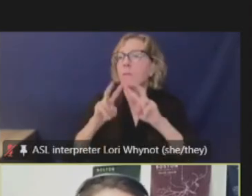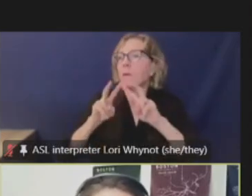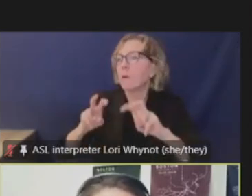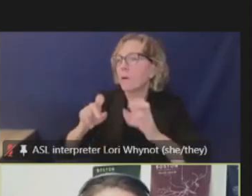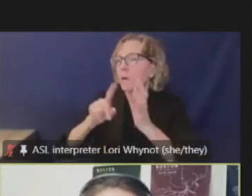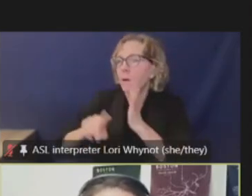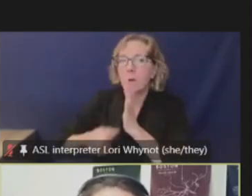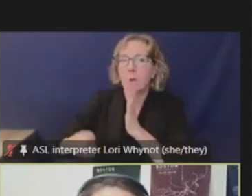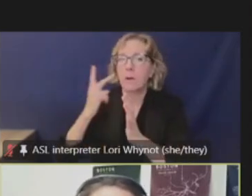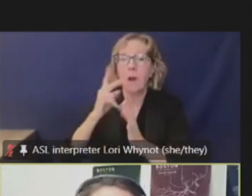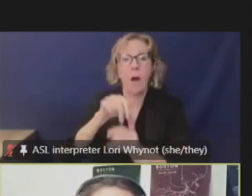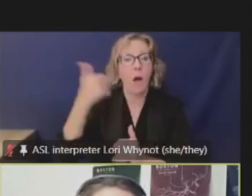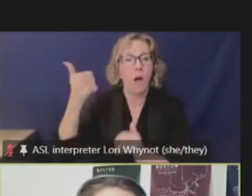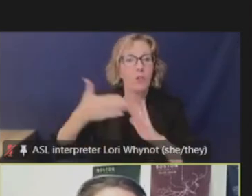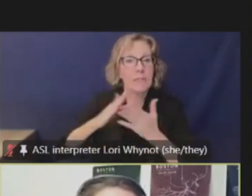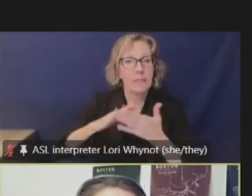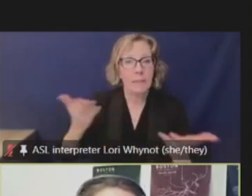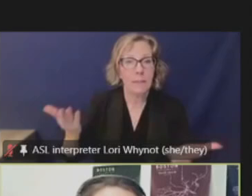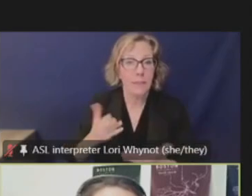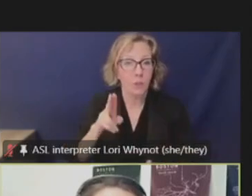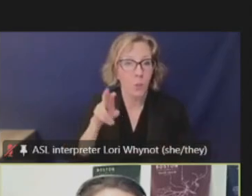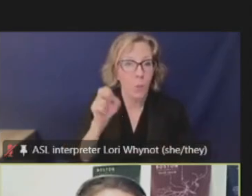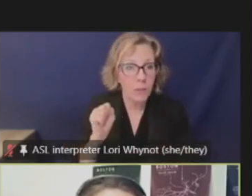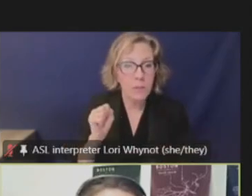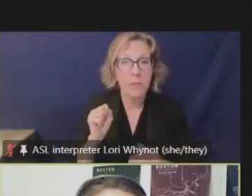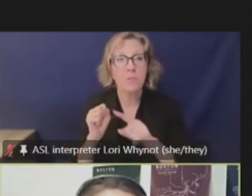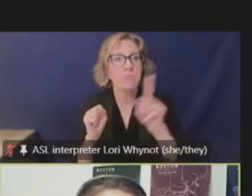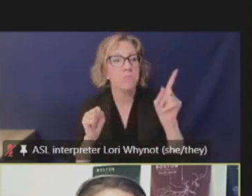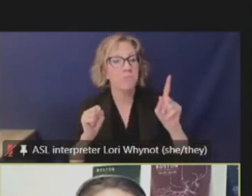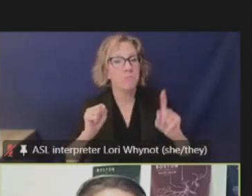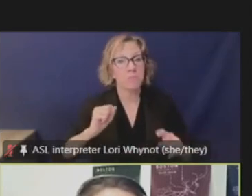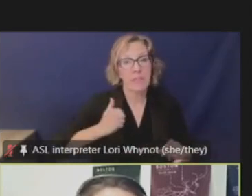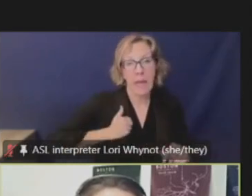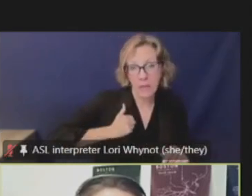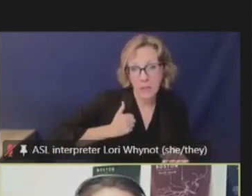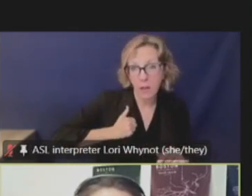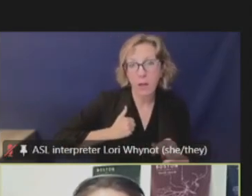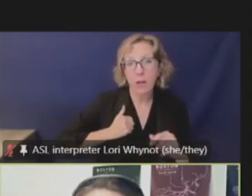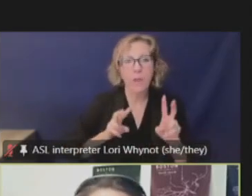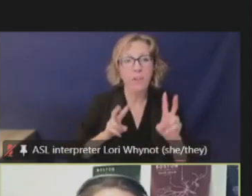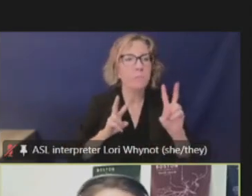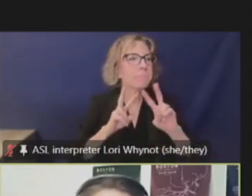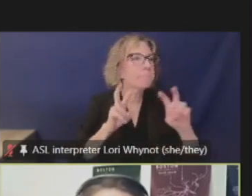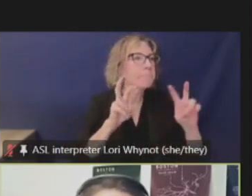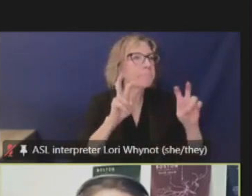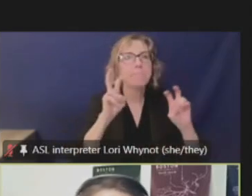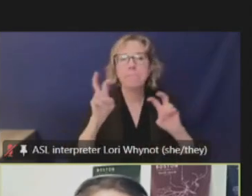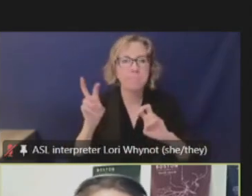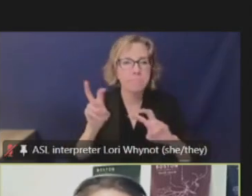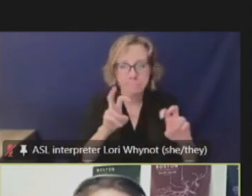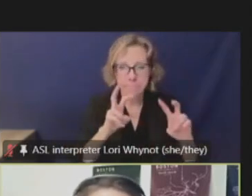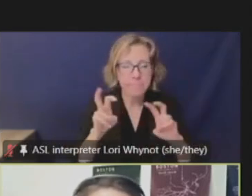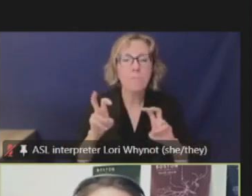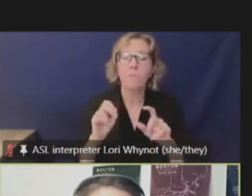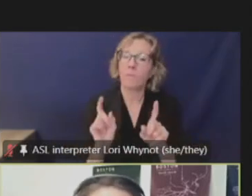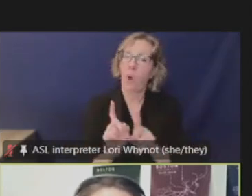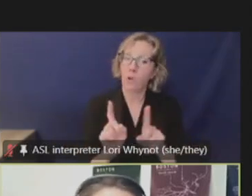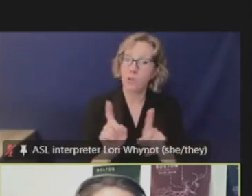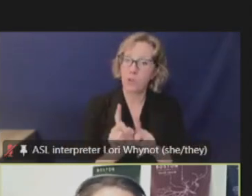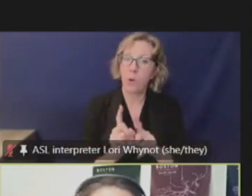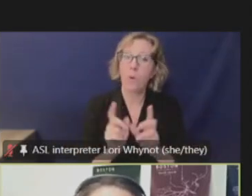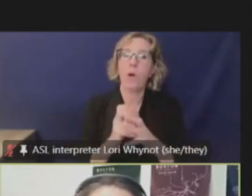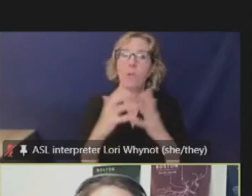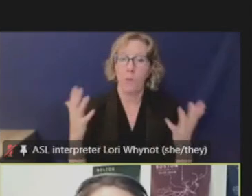US and Canada. And we've also been looking And we did lots of kinds of conversations with lots of